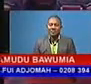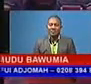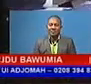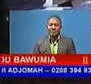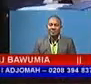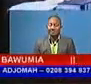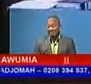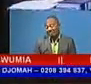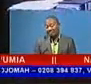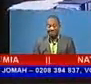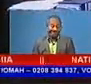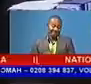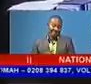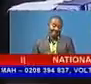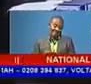entity.